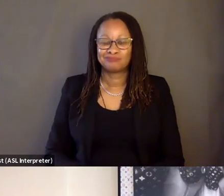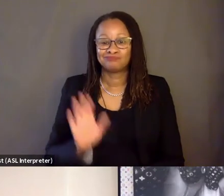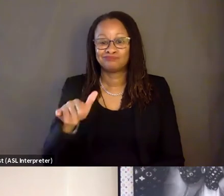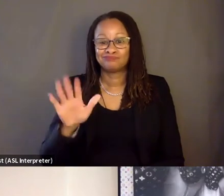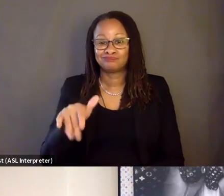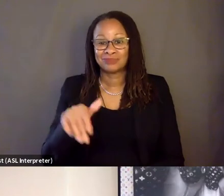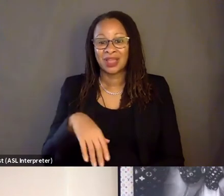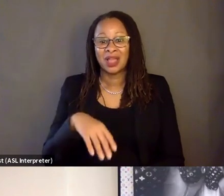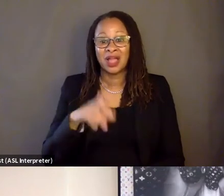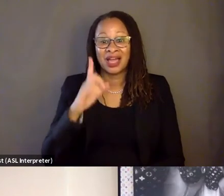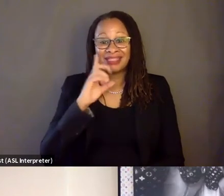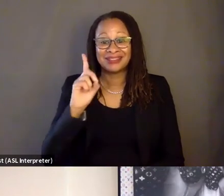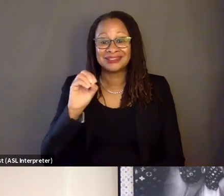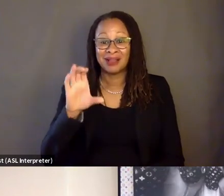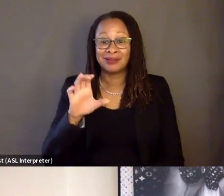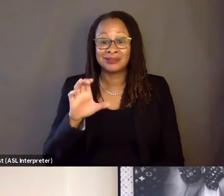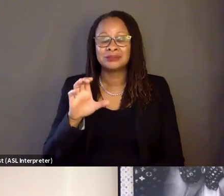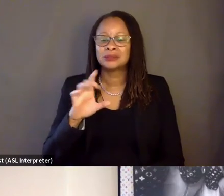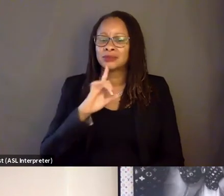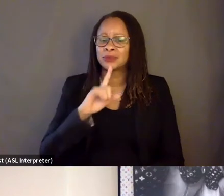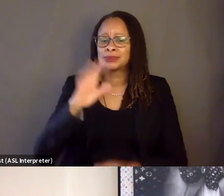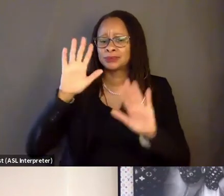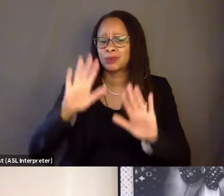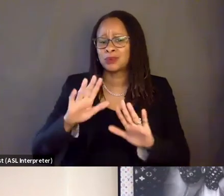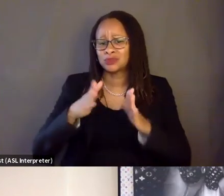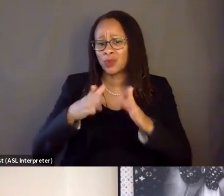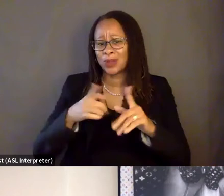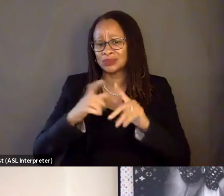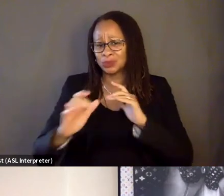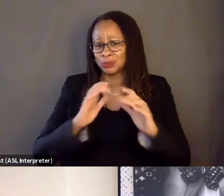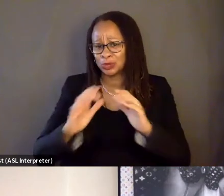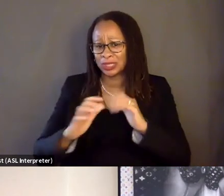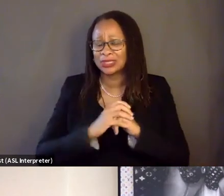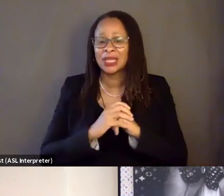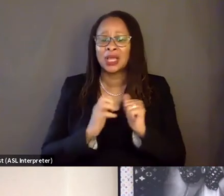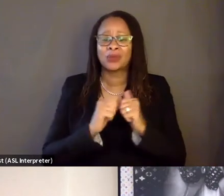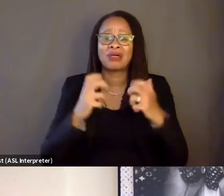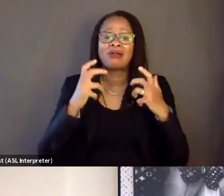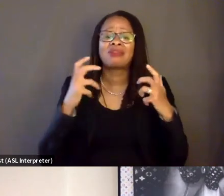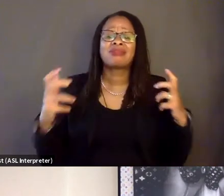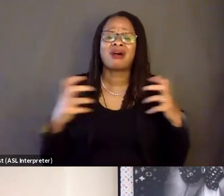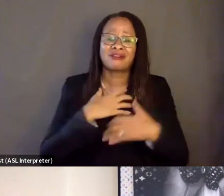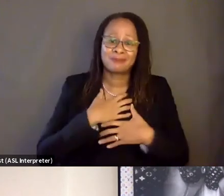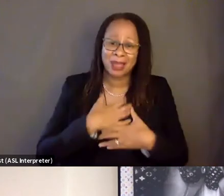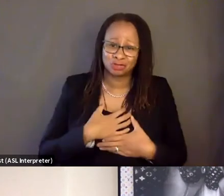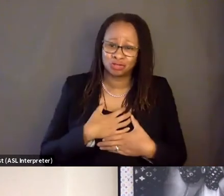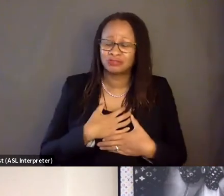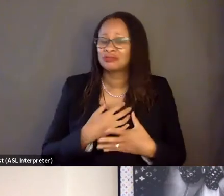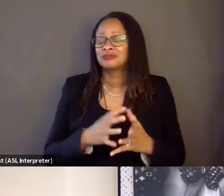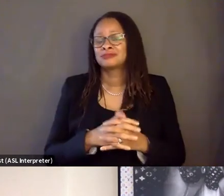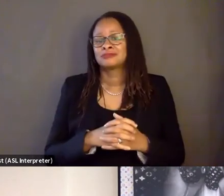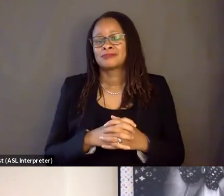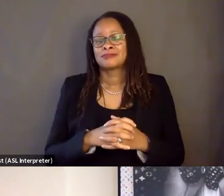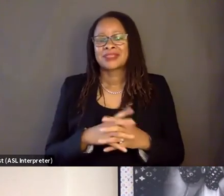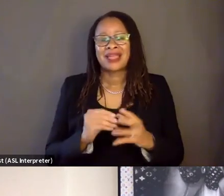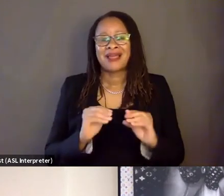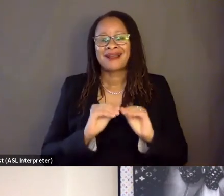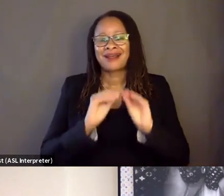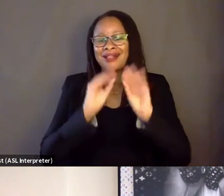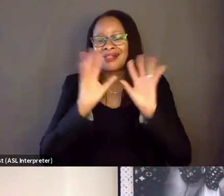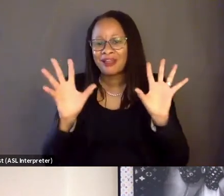I think documentary is a really wonderful way to communicate with a tremendous amount of passion and clarity